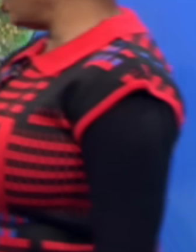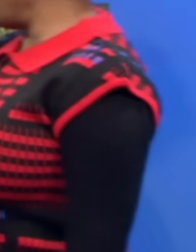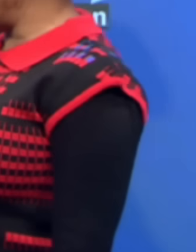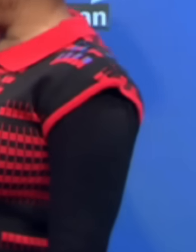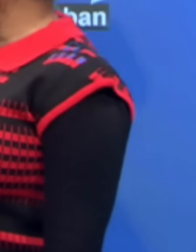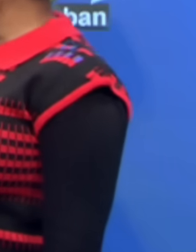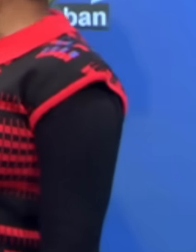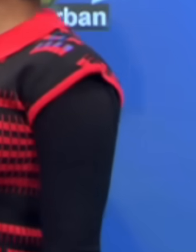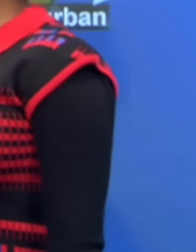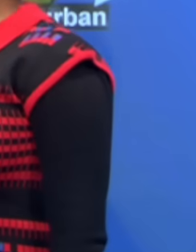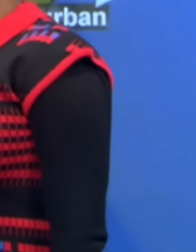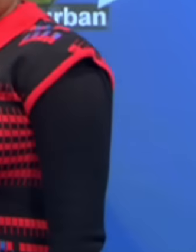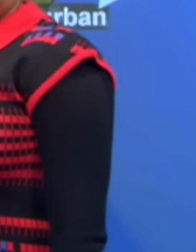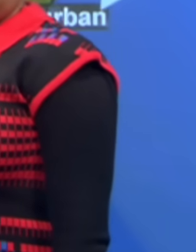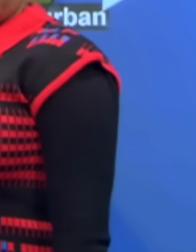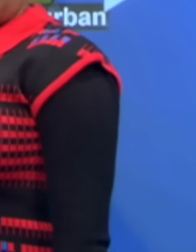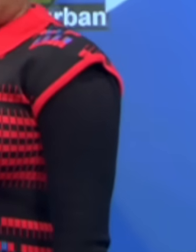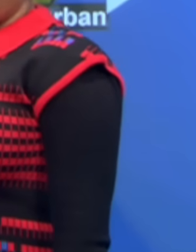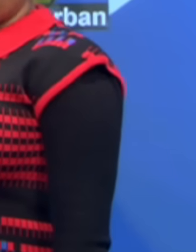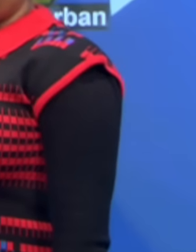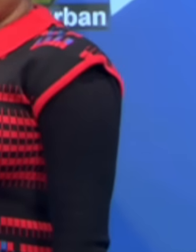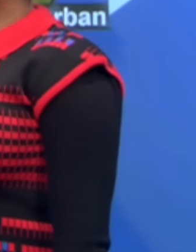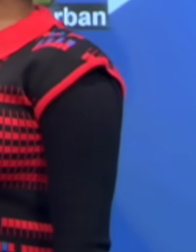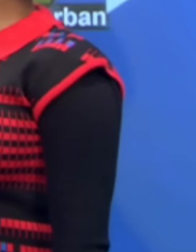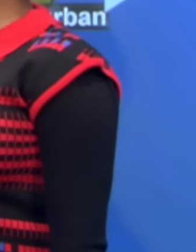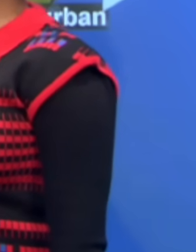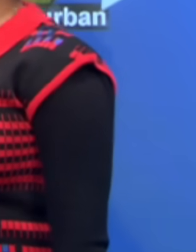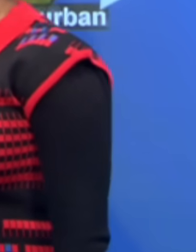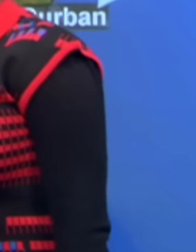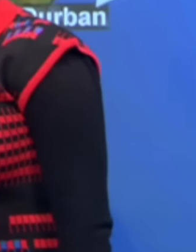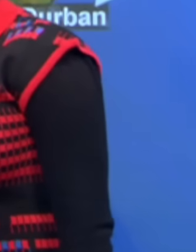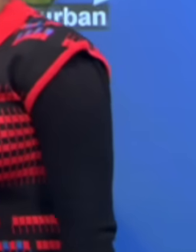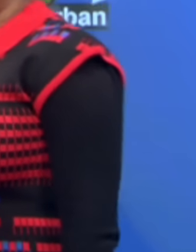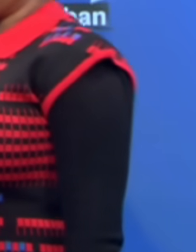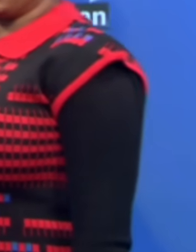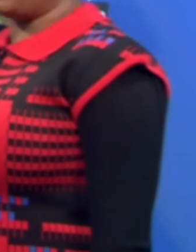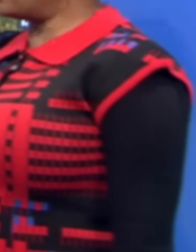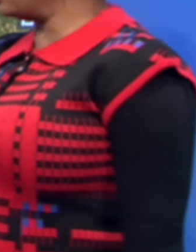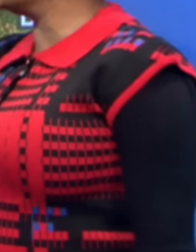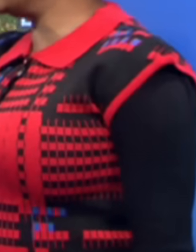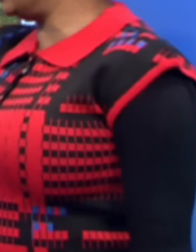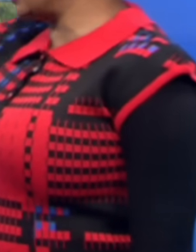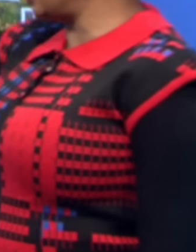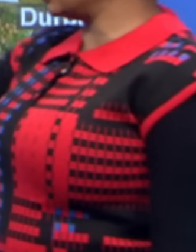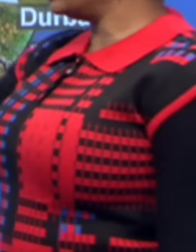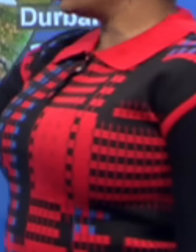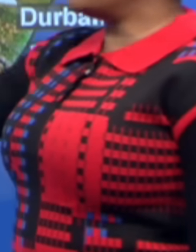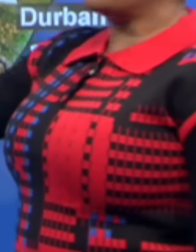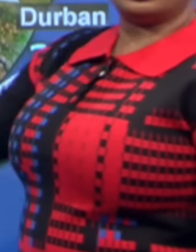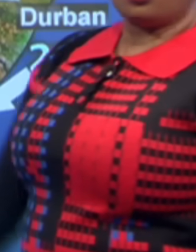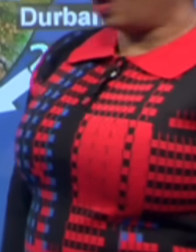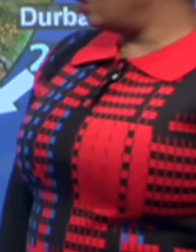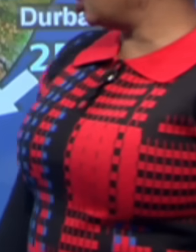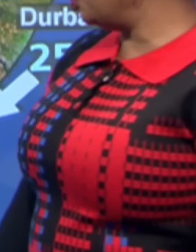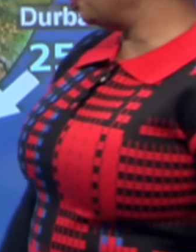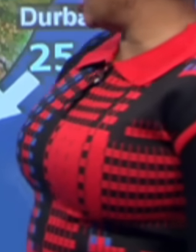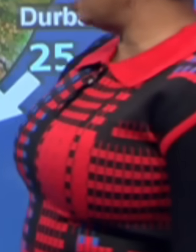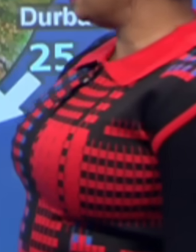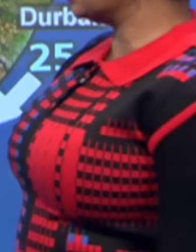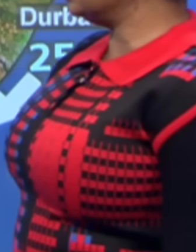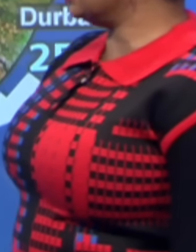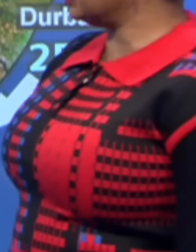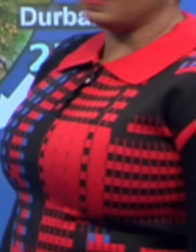lebelela gona wena o le ka go la Northern Cape go bonagala go tla bona le moyeng a itla be fokang go tsenelela ka gare ebile go na le kgonagalo tša